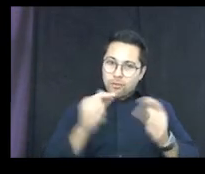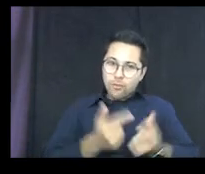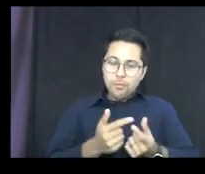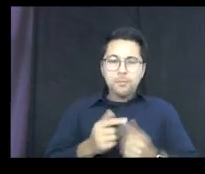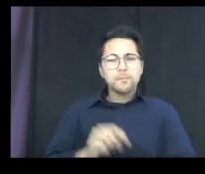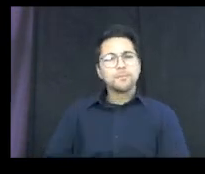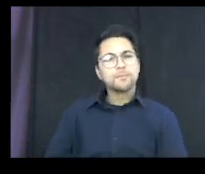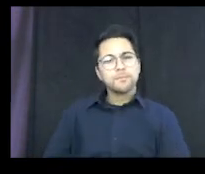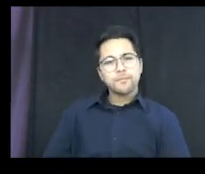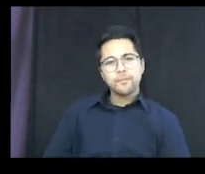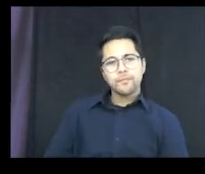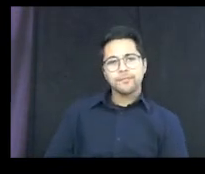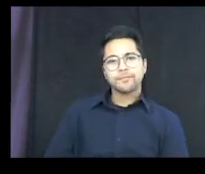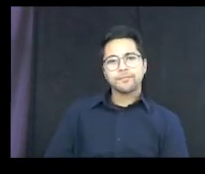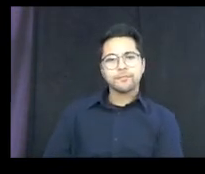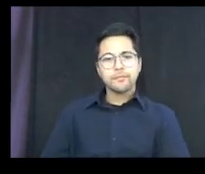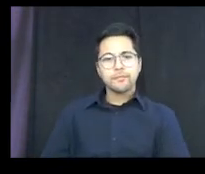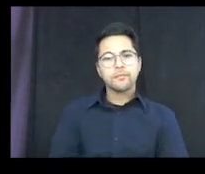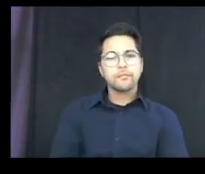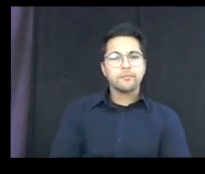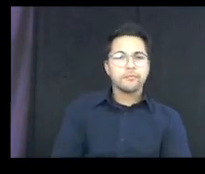adults.